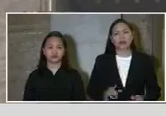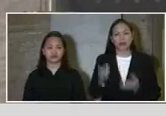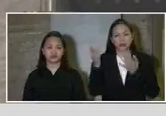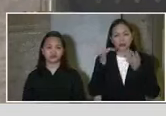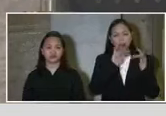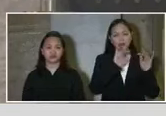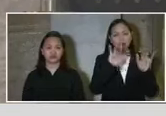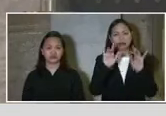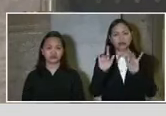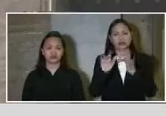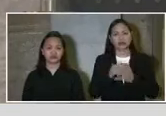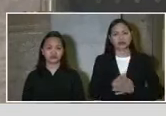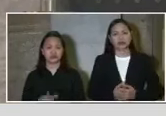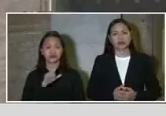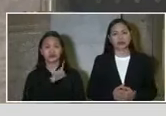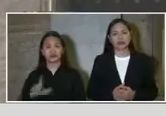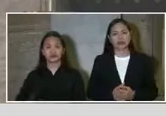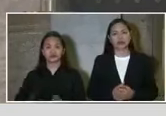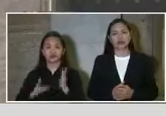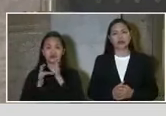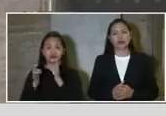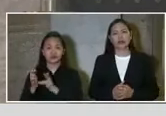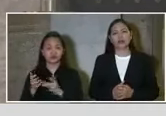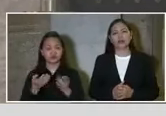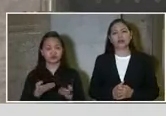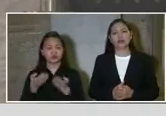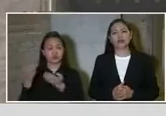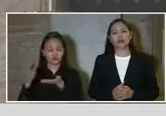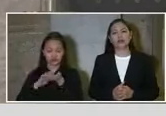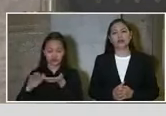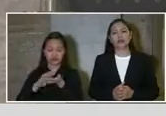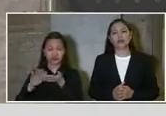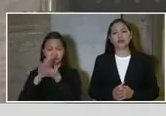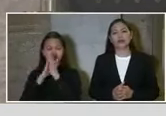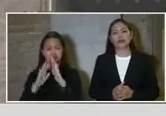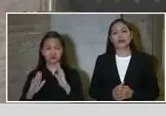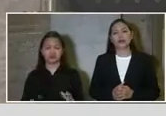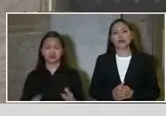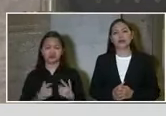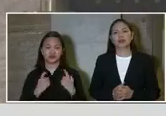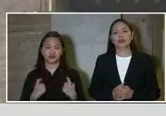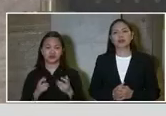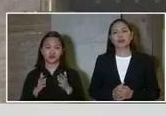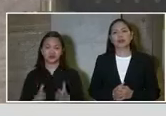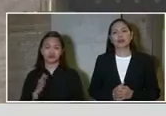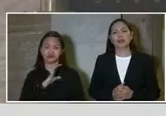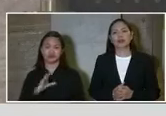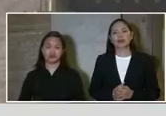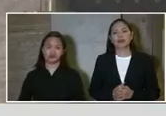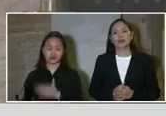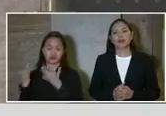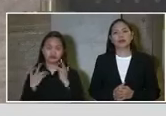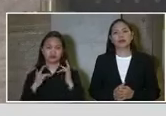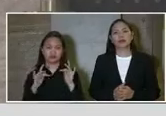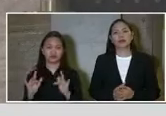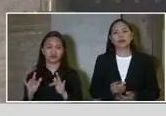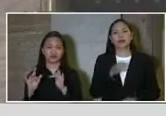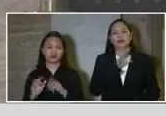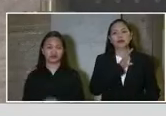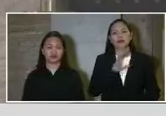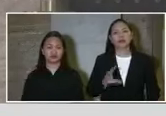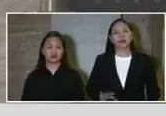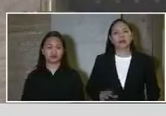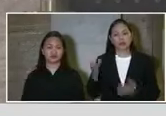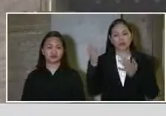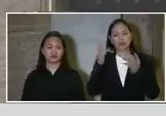mercy. Lord Jesus, you bring pardon and peace to the sinner. Christ, have mercy. Christ, have